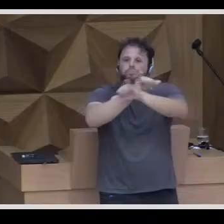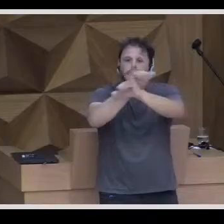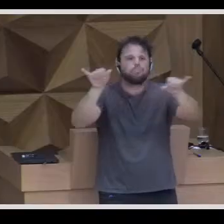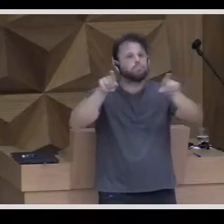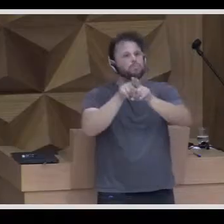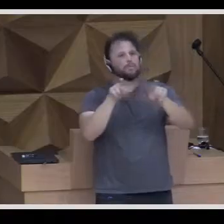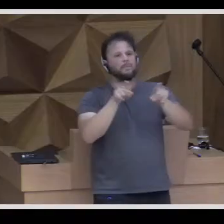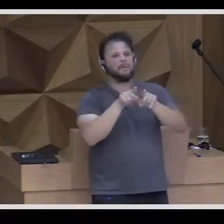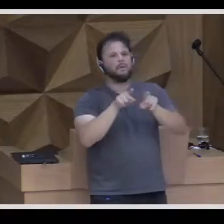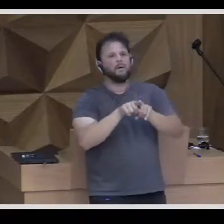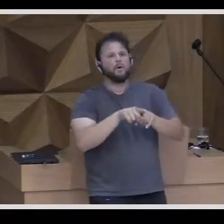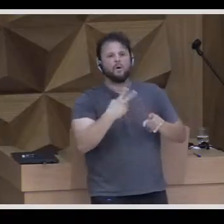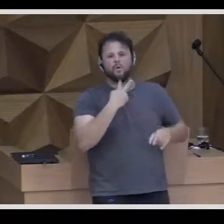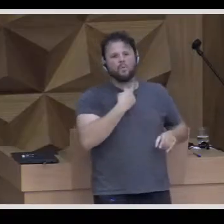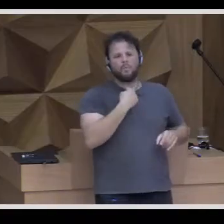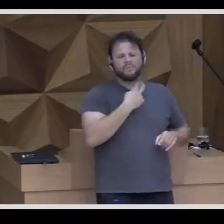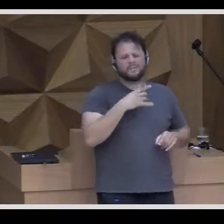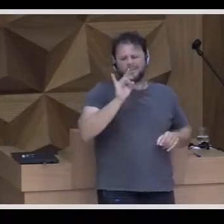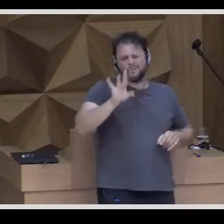wider research areas as well.